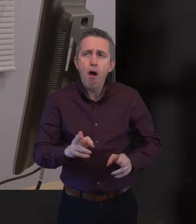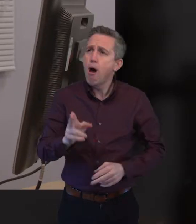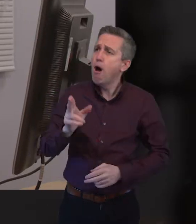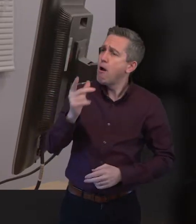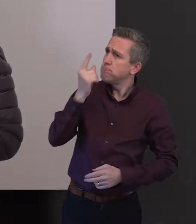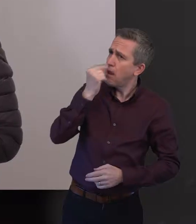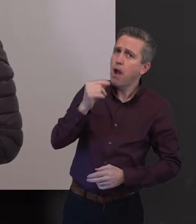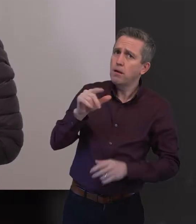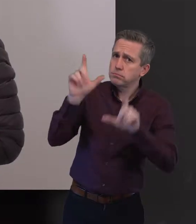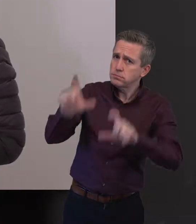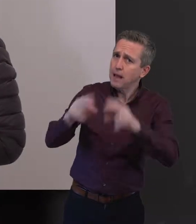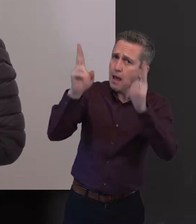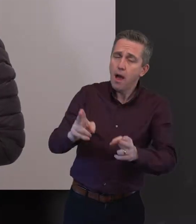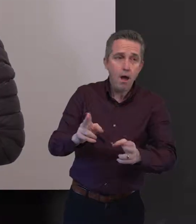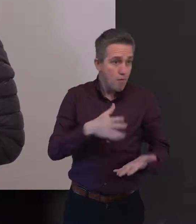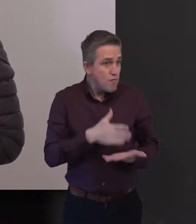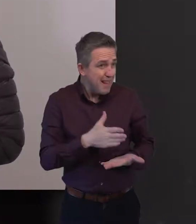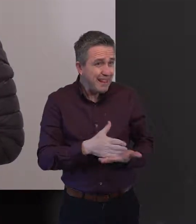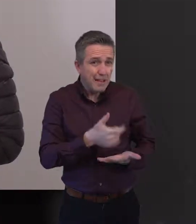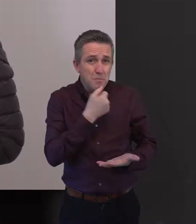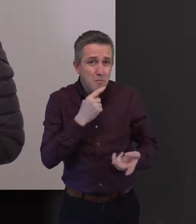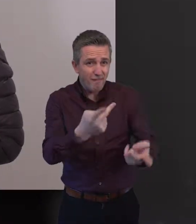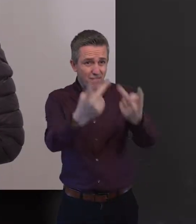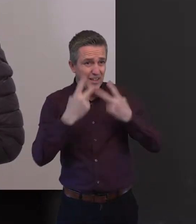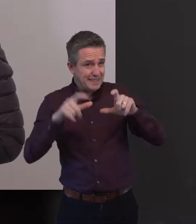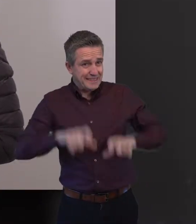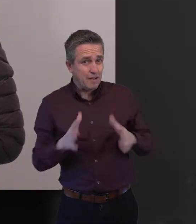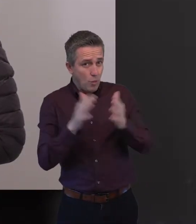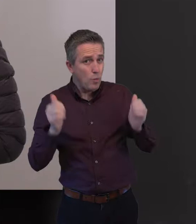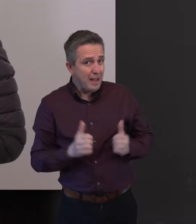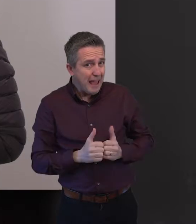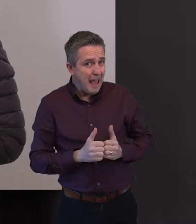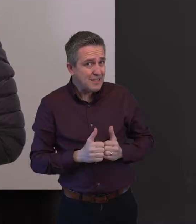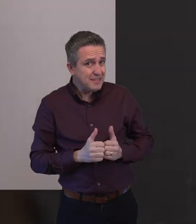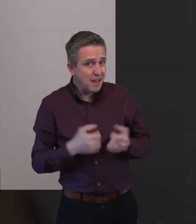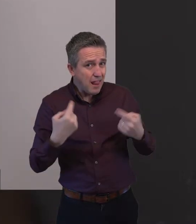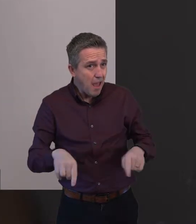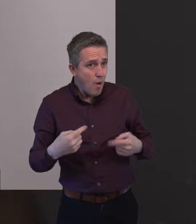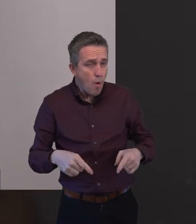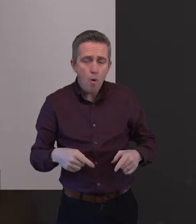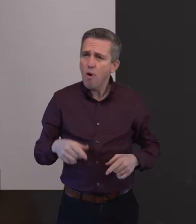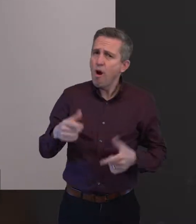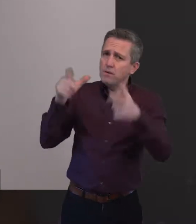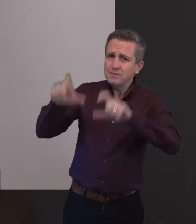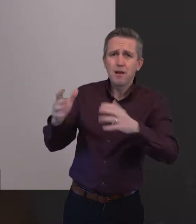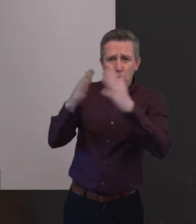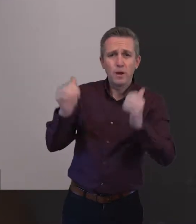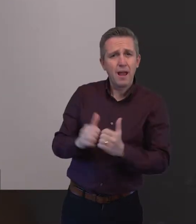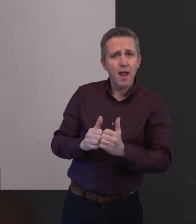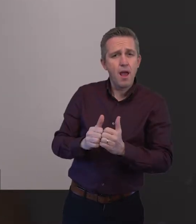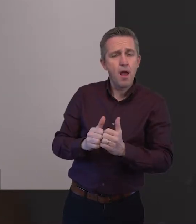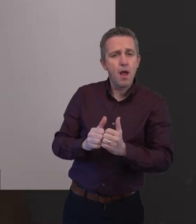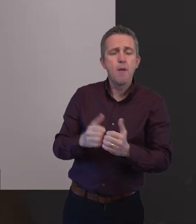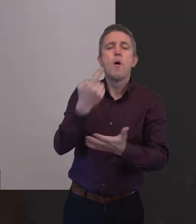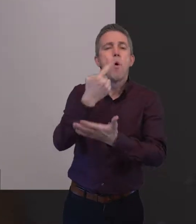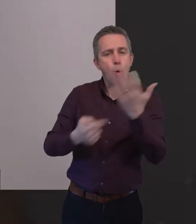problem. What? People can't just turn up and stay for a weekend. A long weekend sometimes. A weekend should be fine. As long as